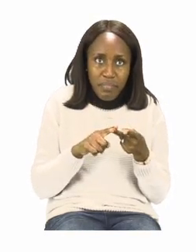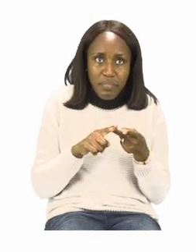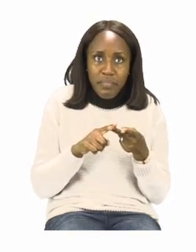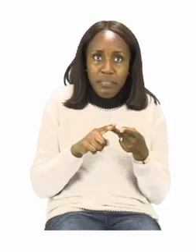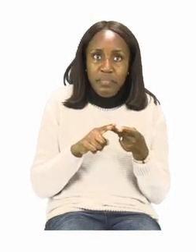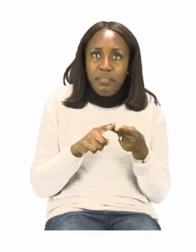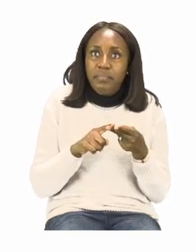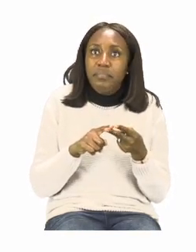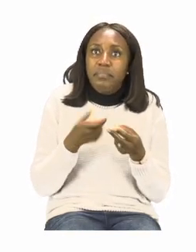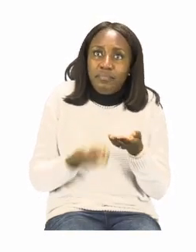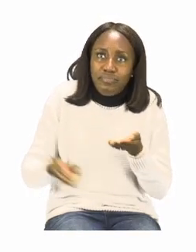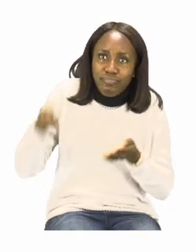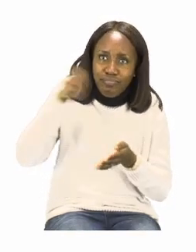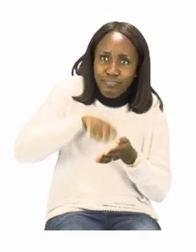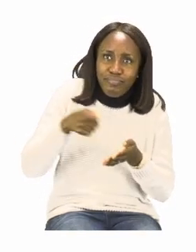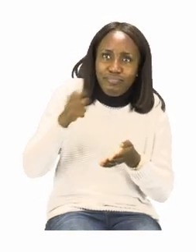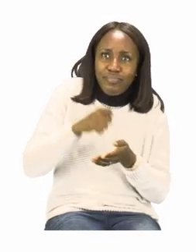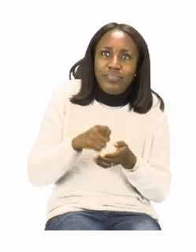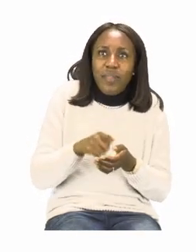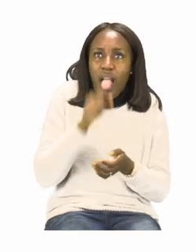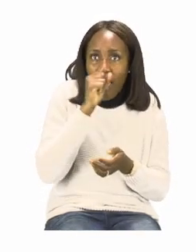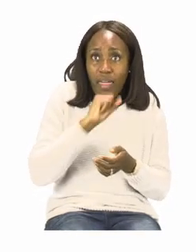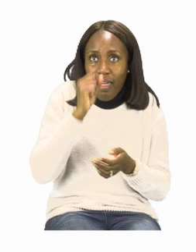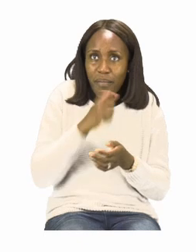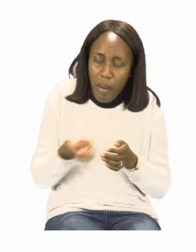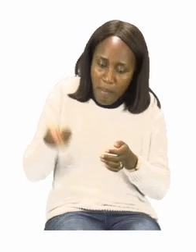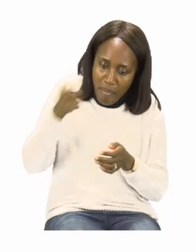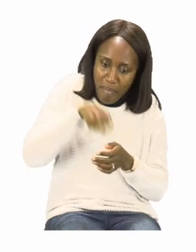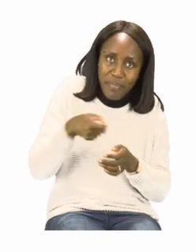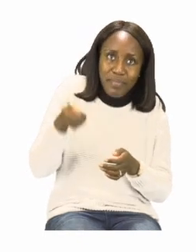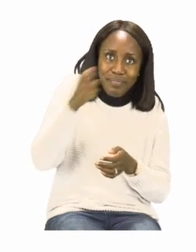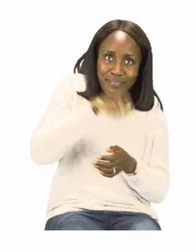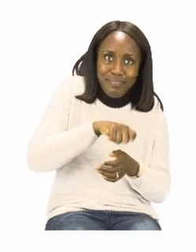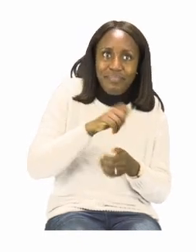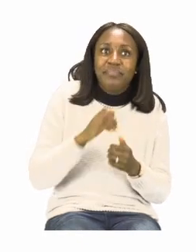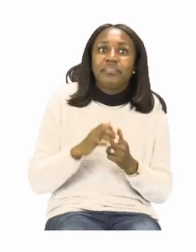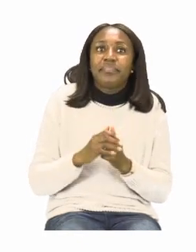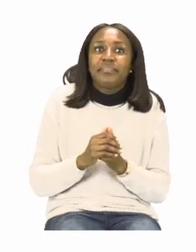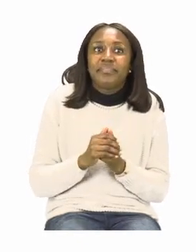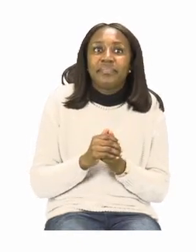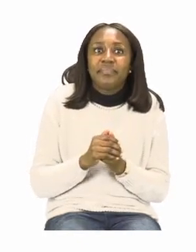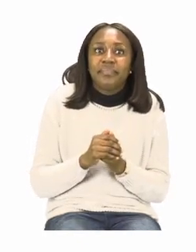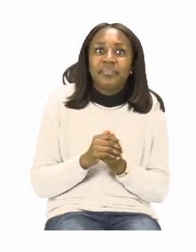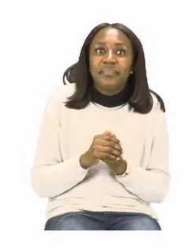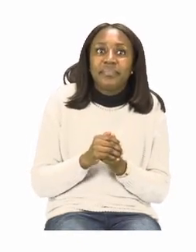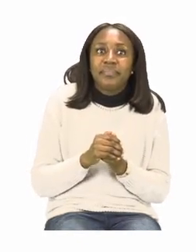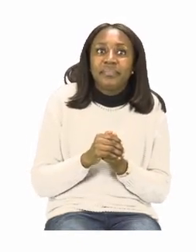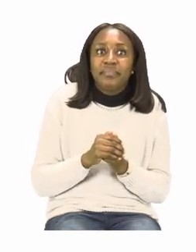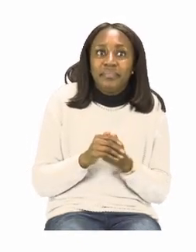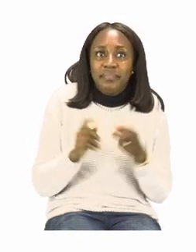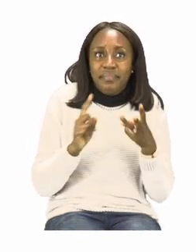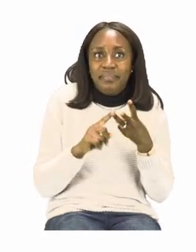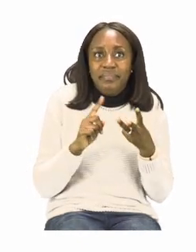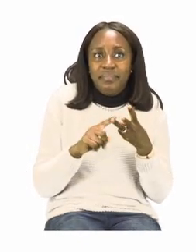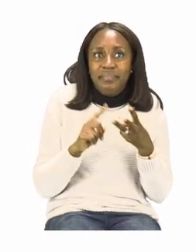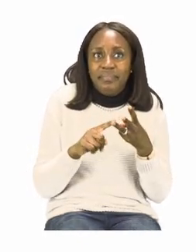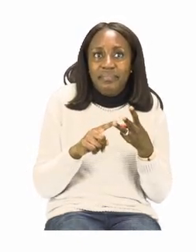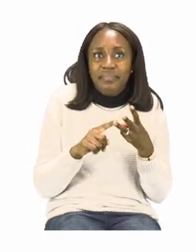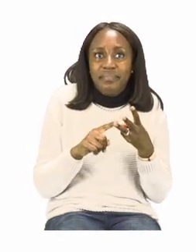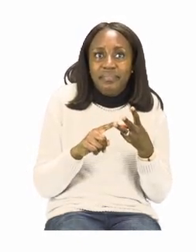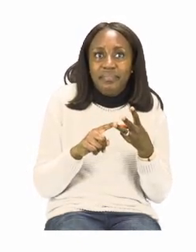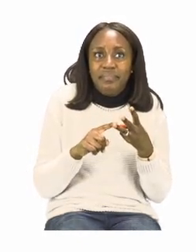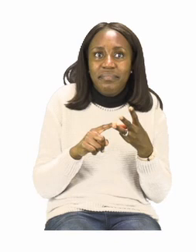the salad, fruit salad with ice cream. The next one we can see